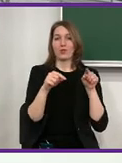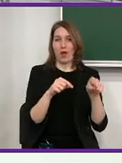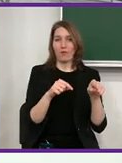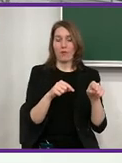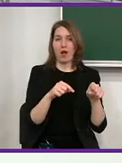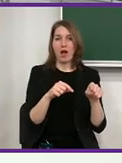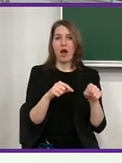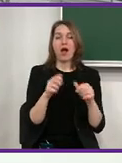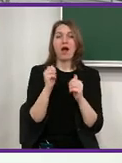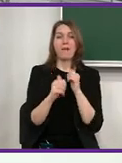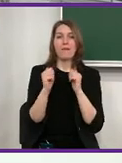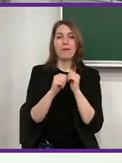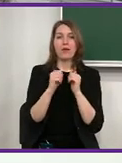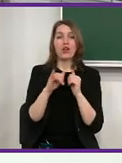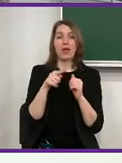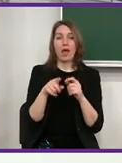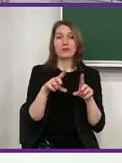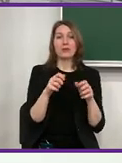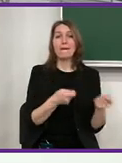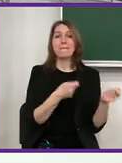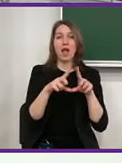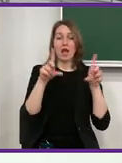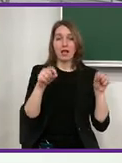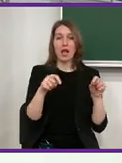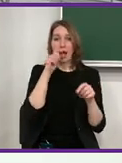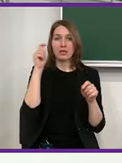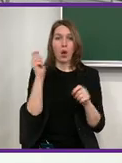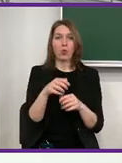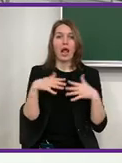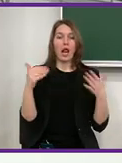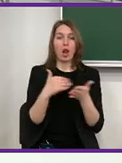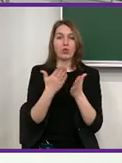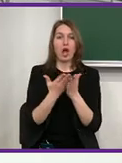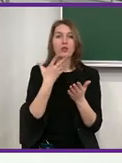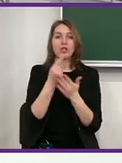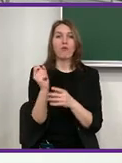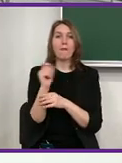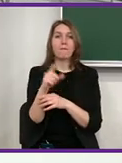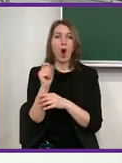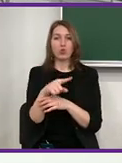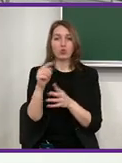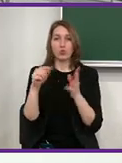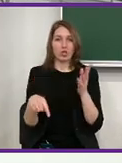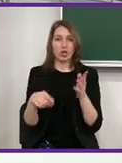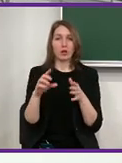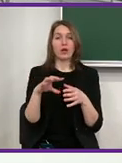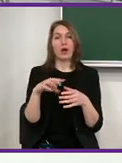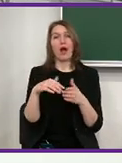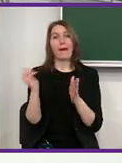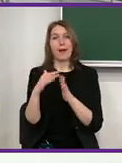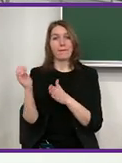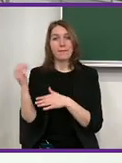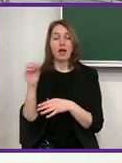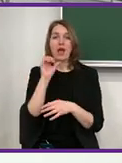good for the employees working for this violating company, because when the vendor or supplier loses many of